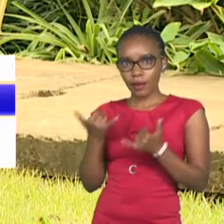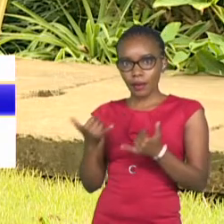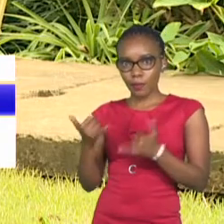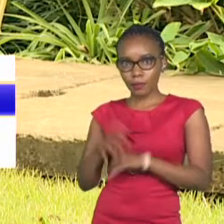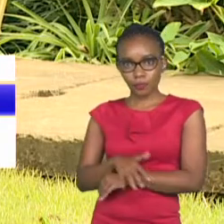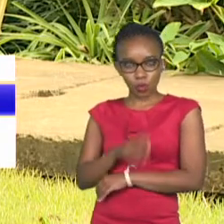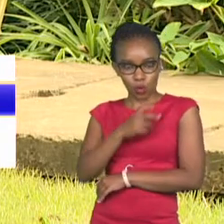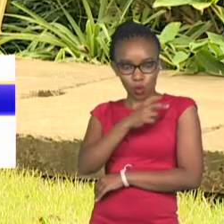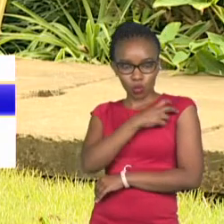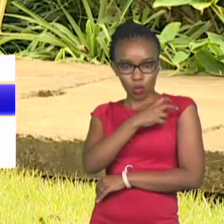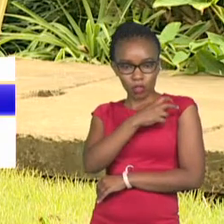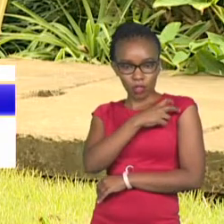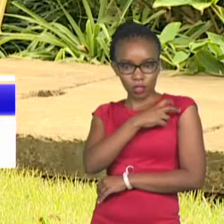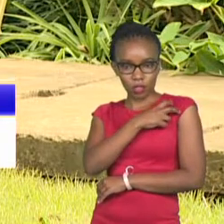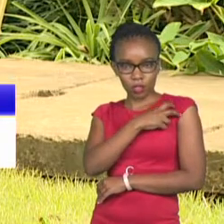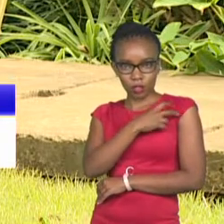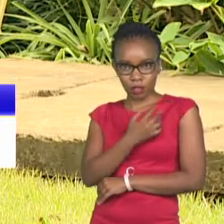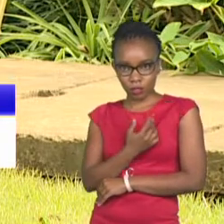Consulting basically